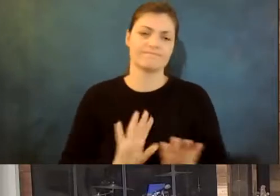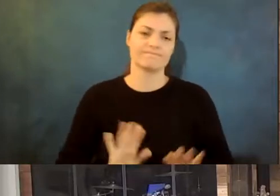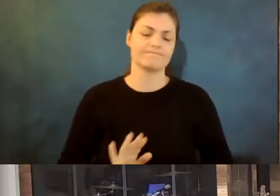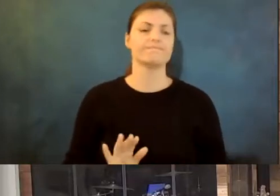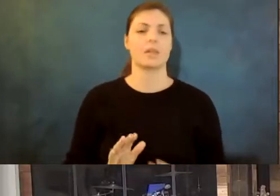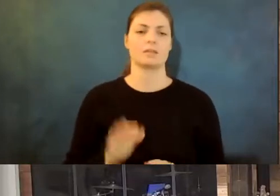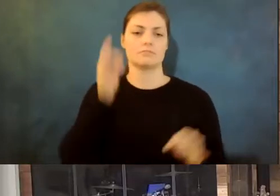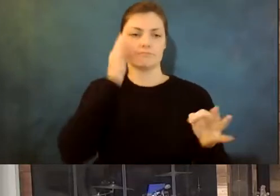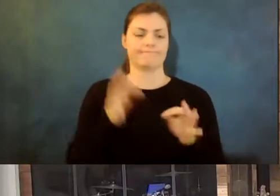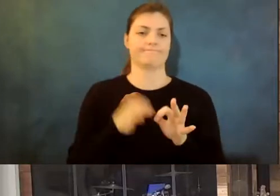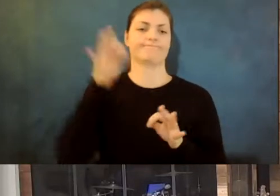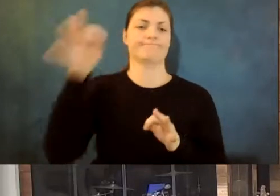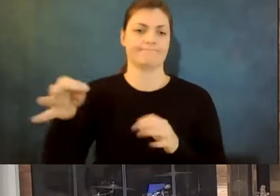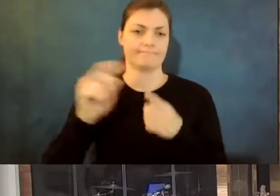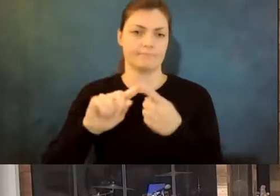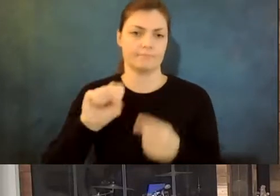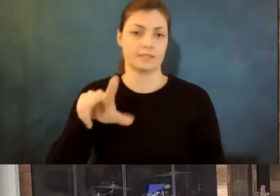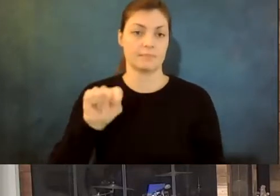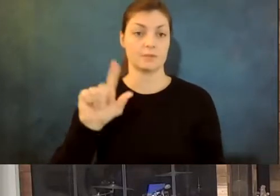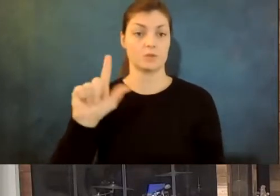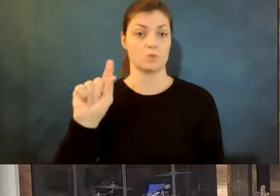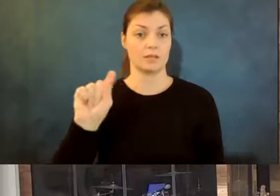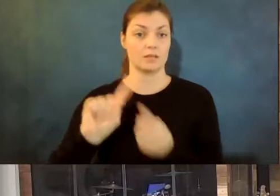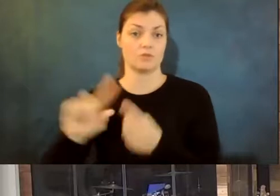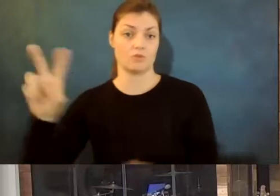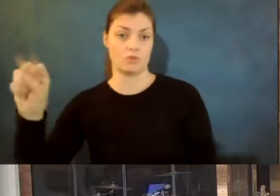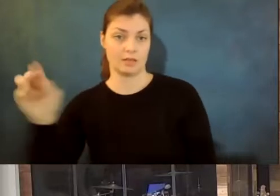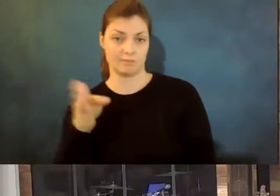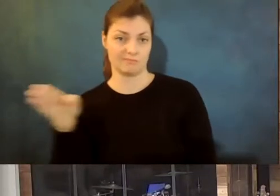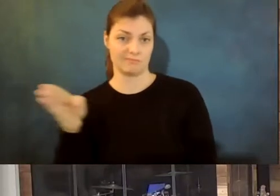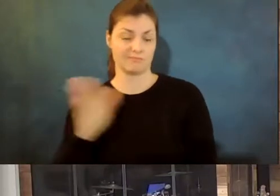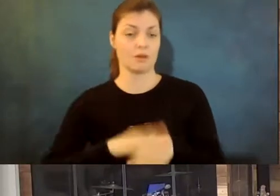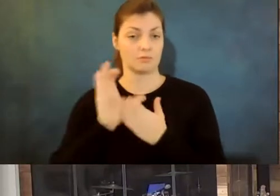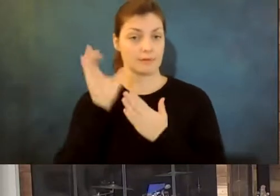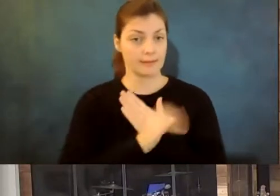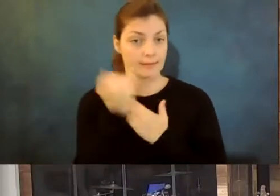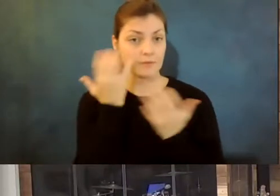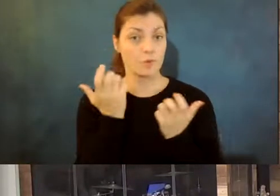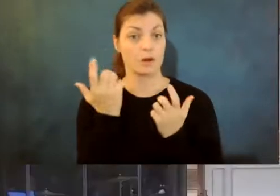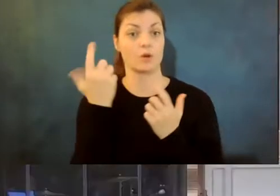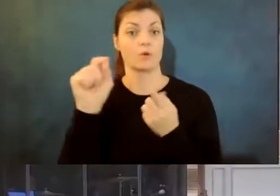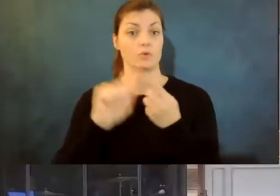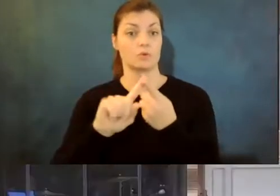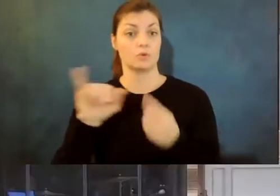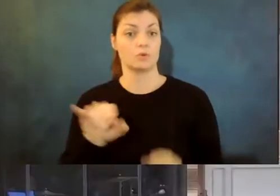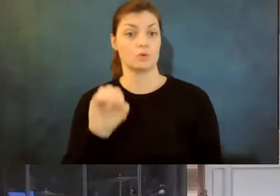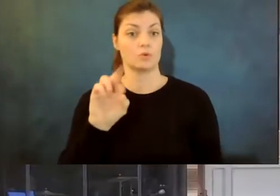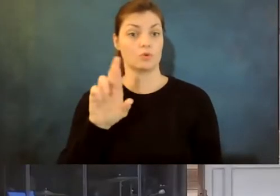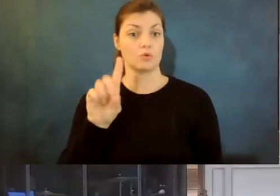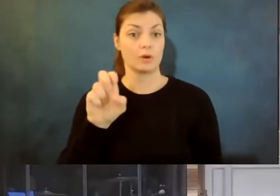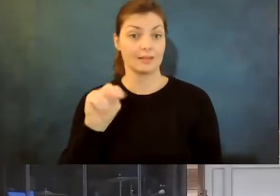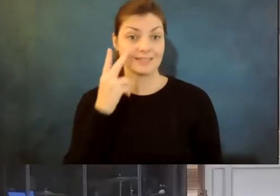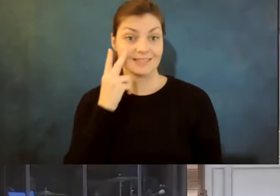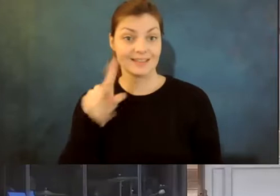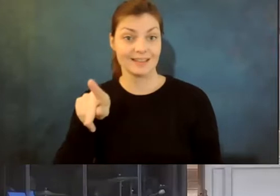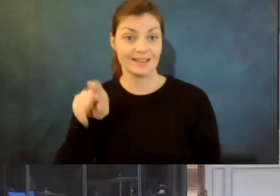So September 20th through the 30th, put that on your calendar. If you want to go to Jordan to see Petra, we're going to,